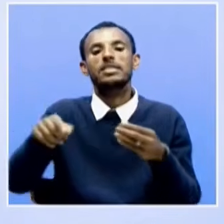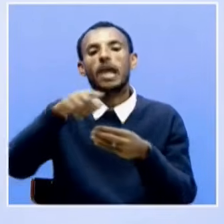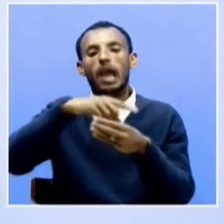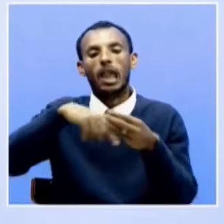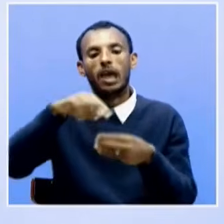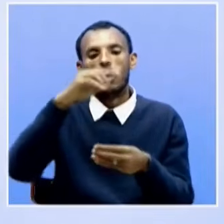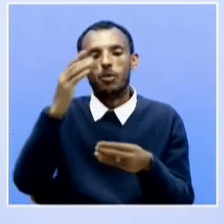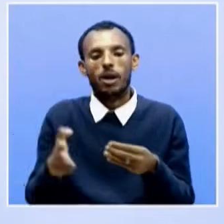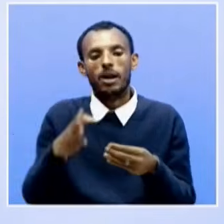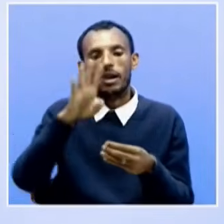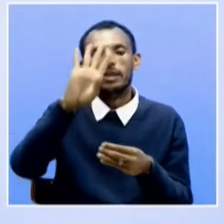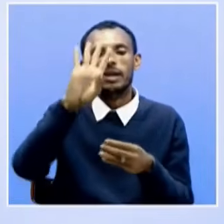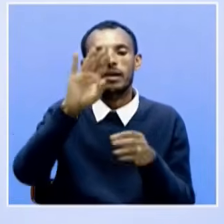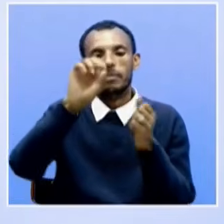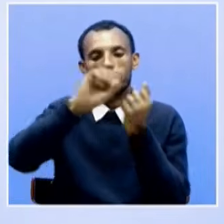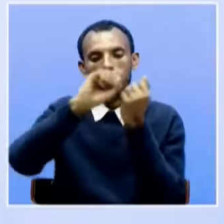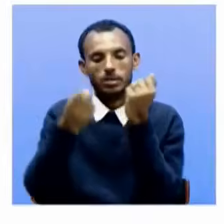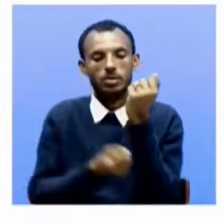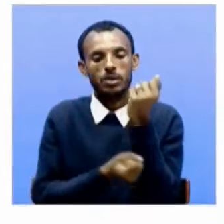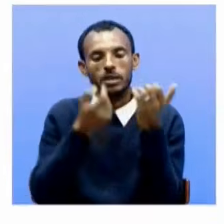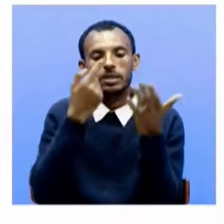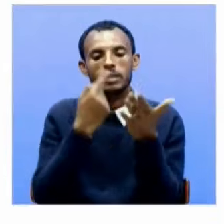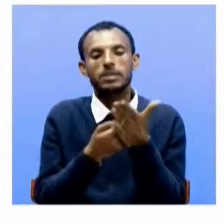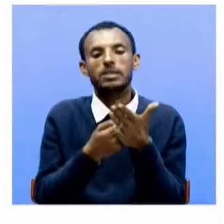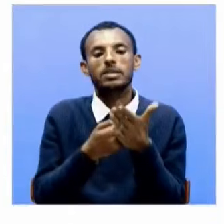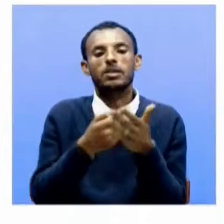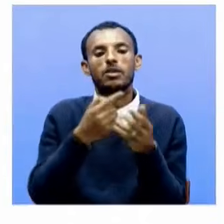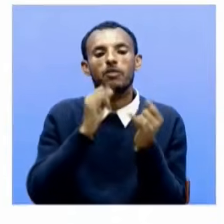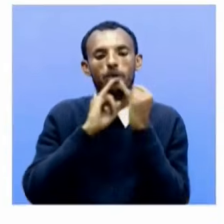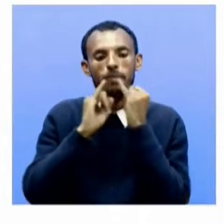given. So based on this information, find